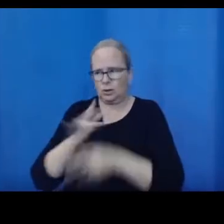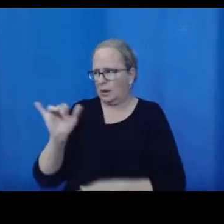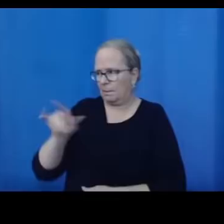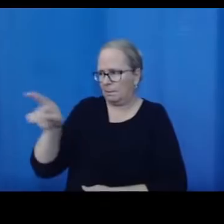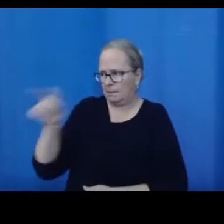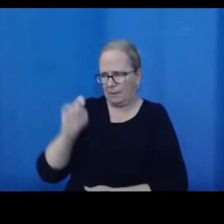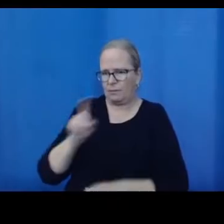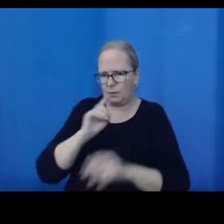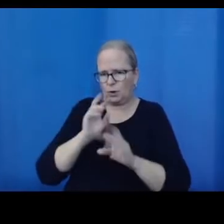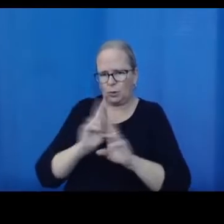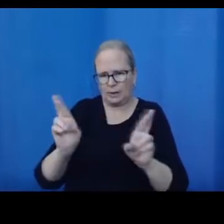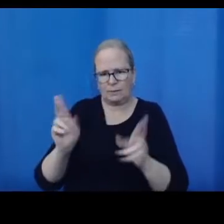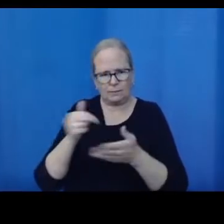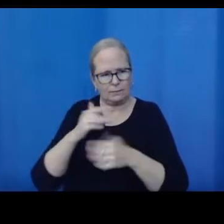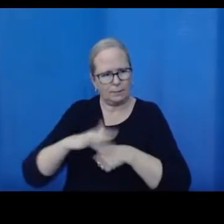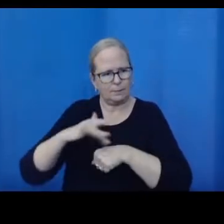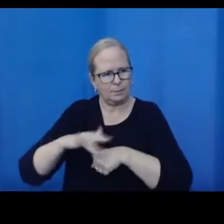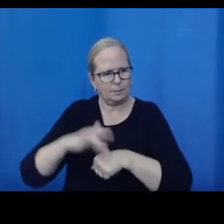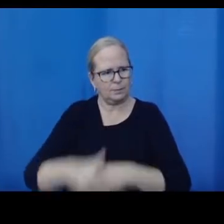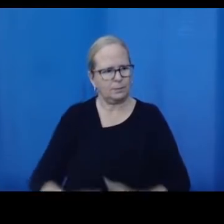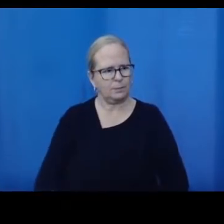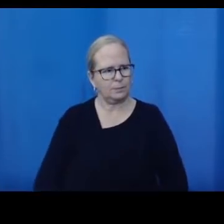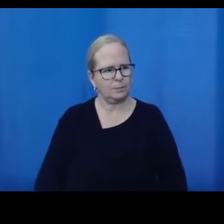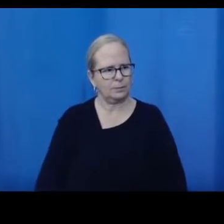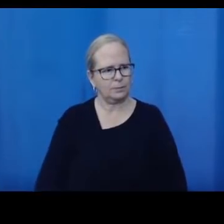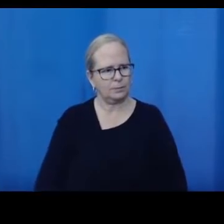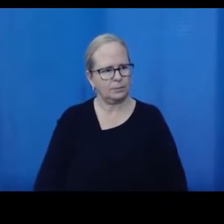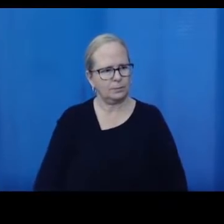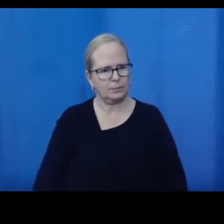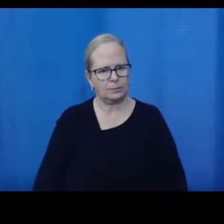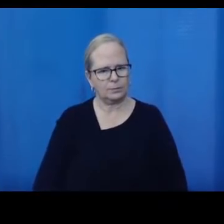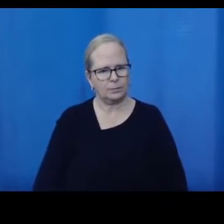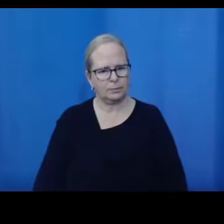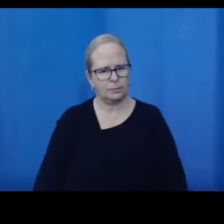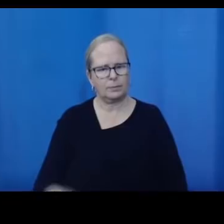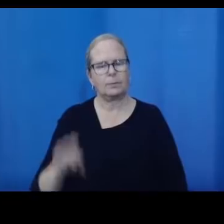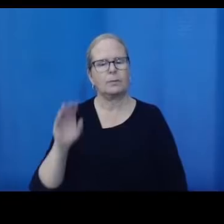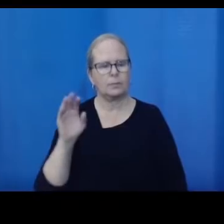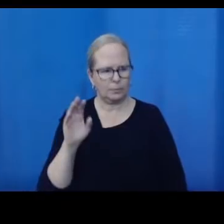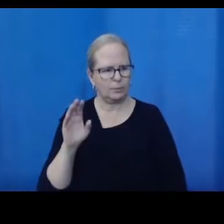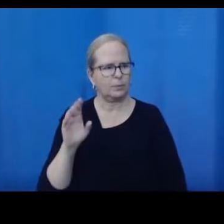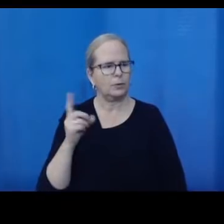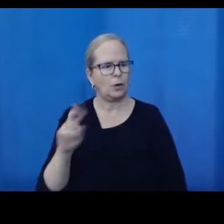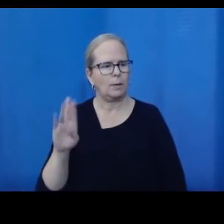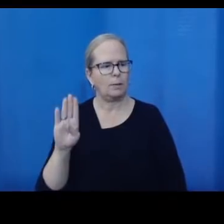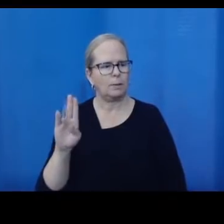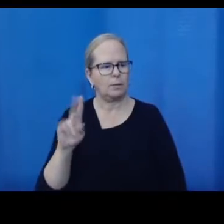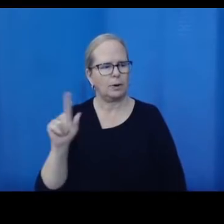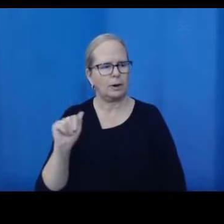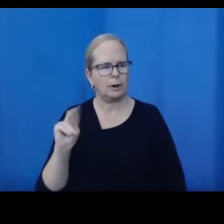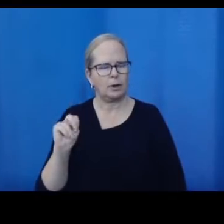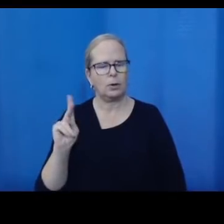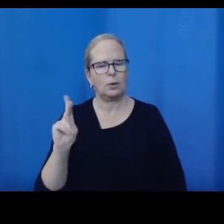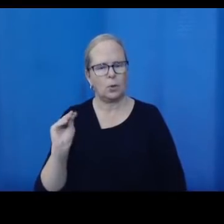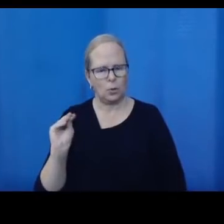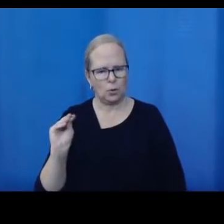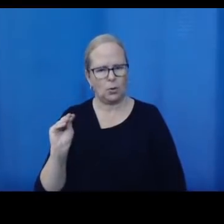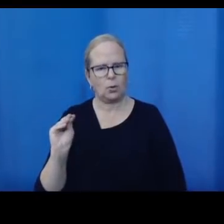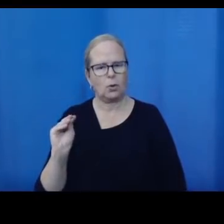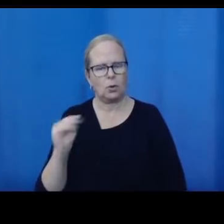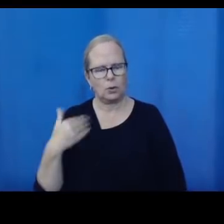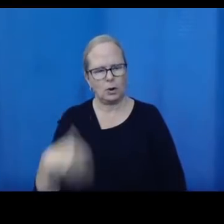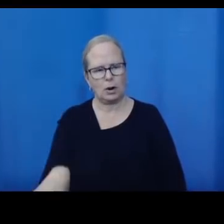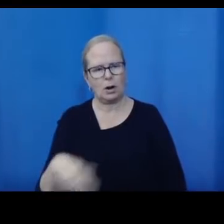Mike. There's so many good points to jump out of there. The ritual piece, that's the fifth